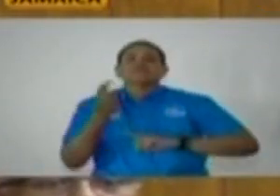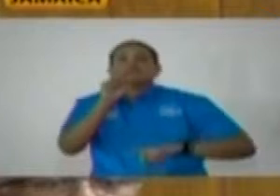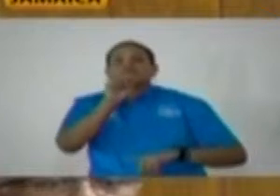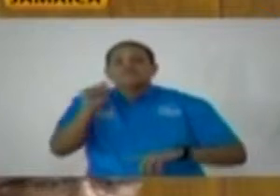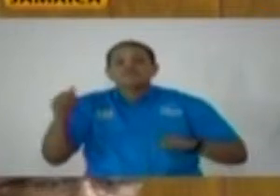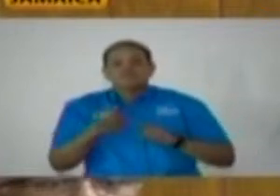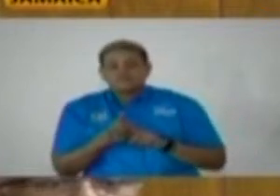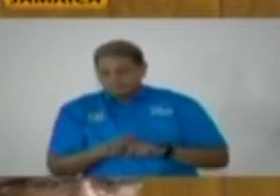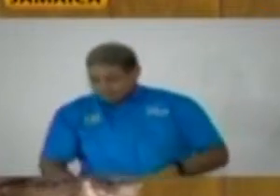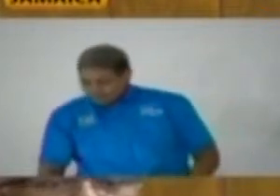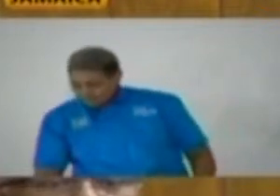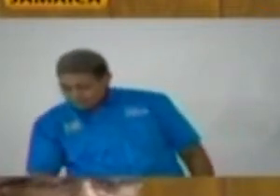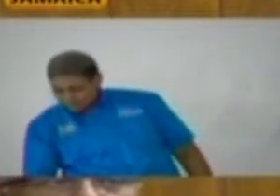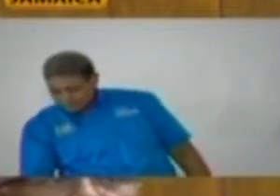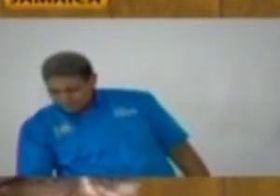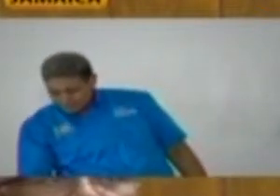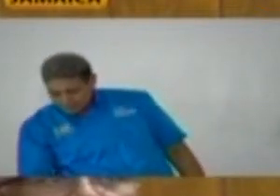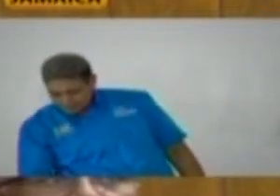moving from